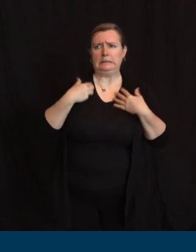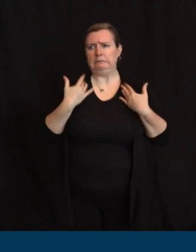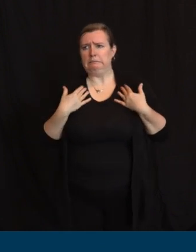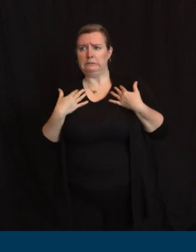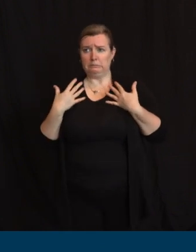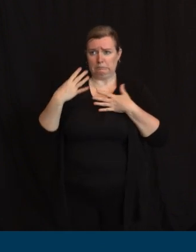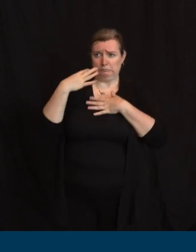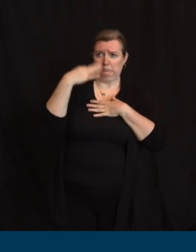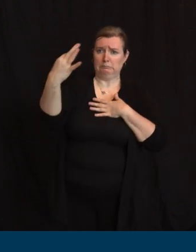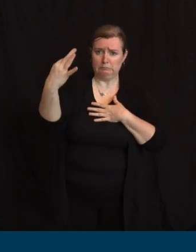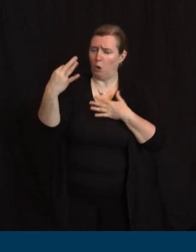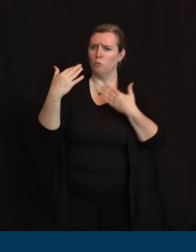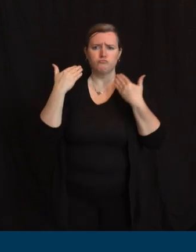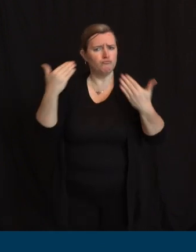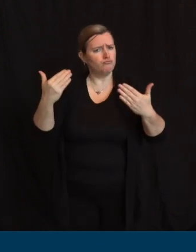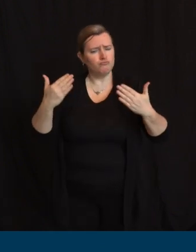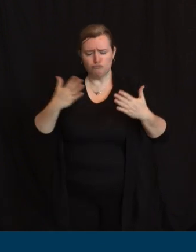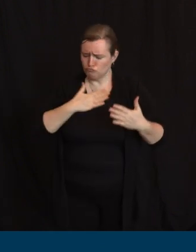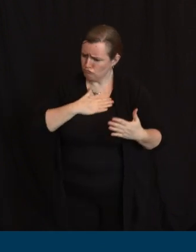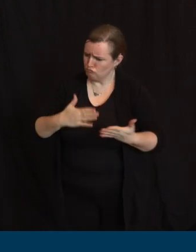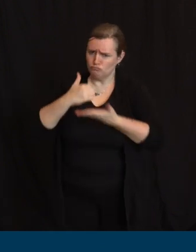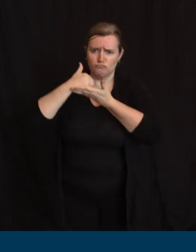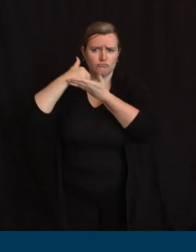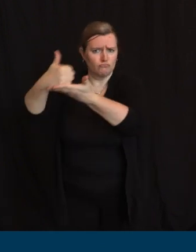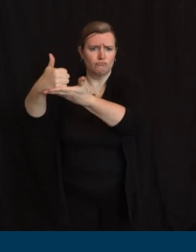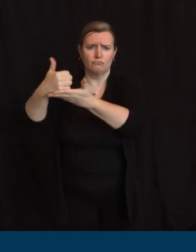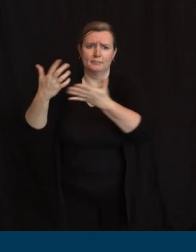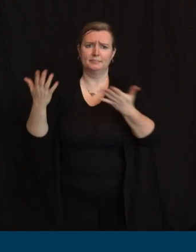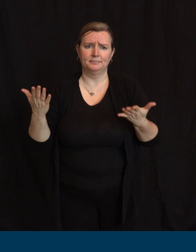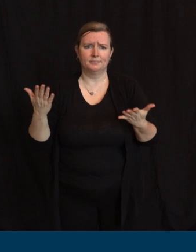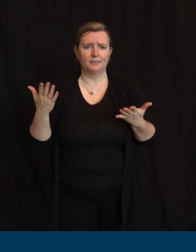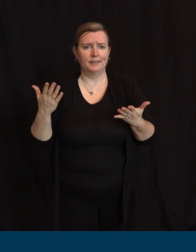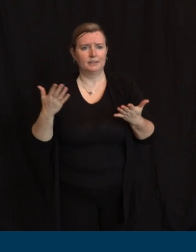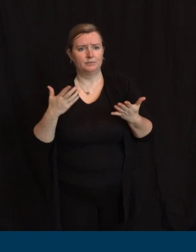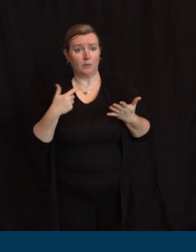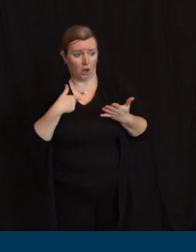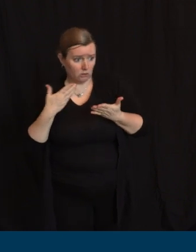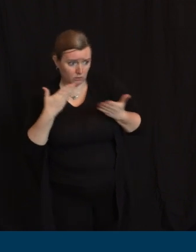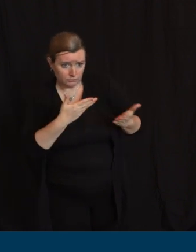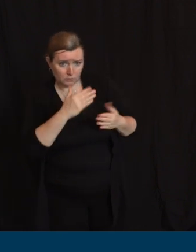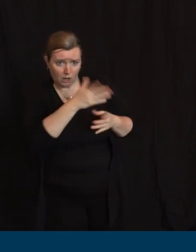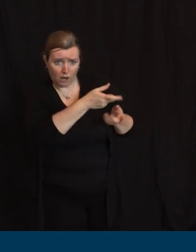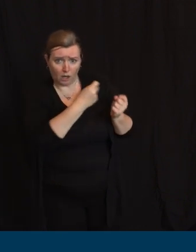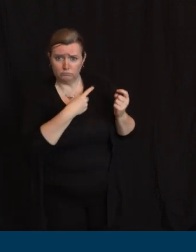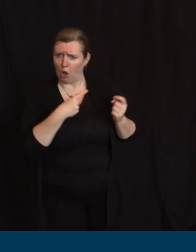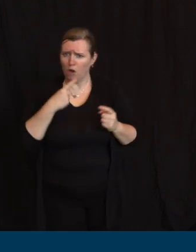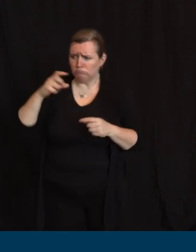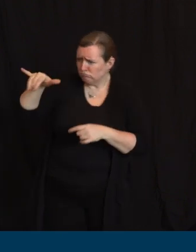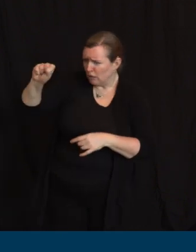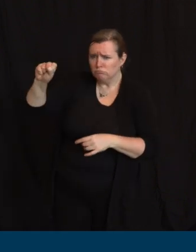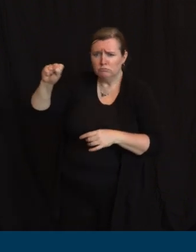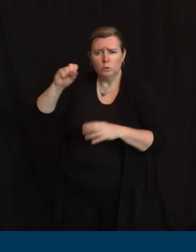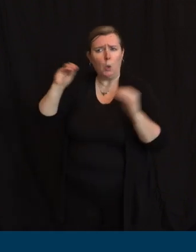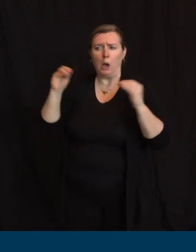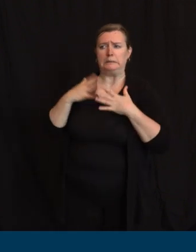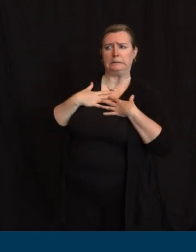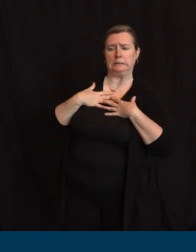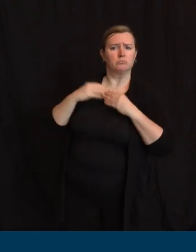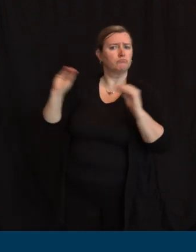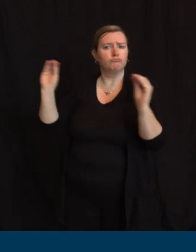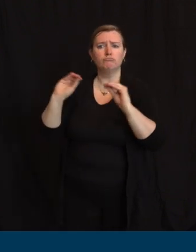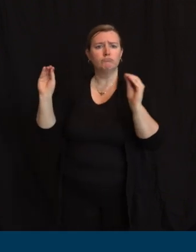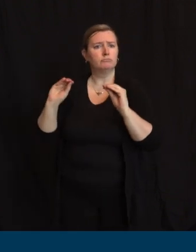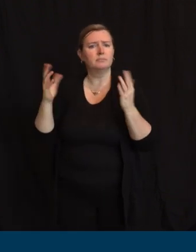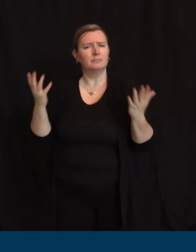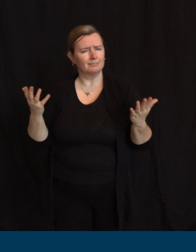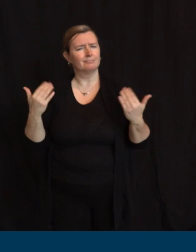reactions to our offer and our asking of them to help out. They will make a difference, along with